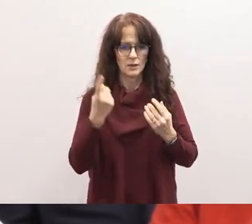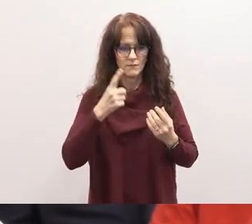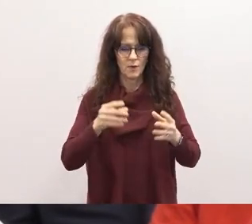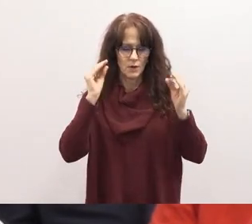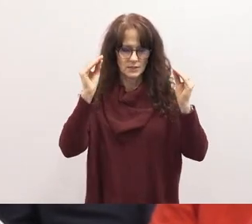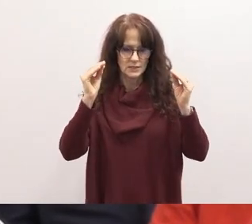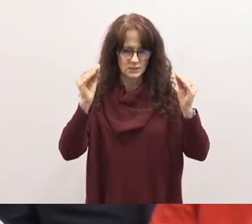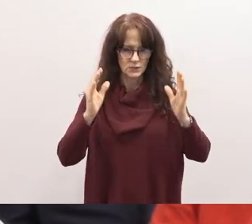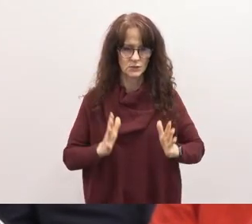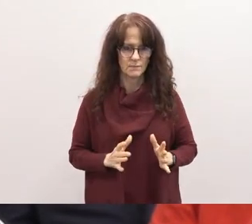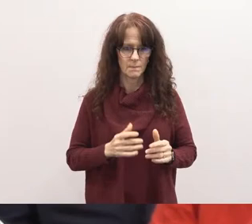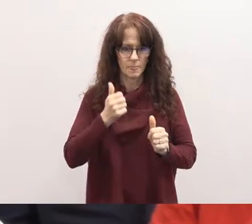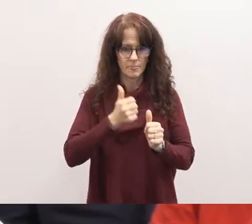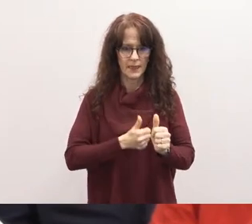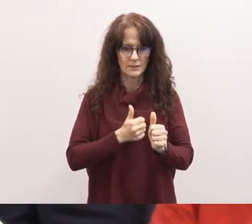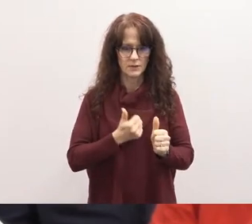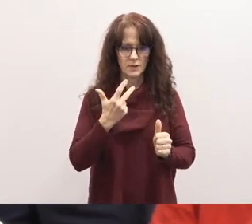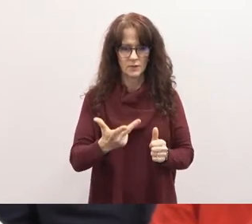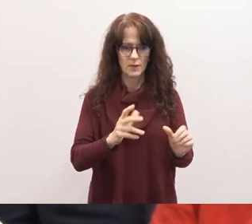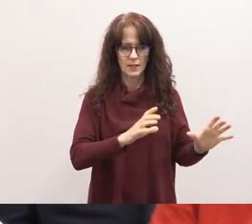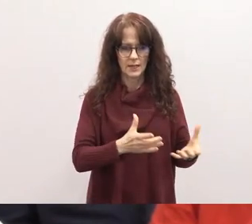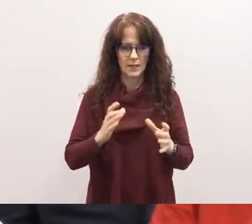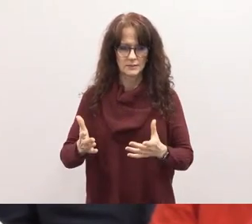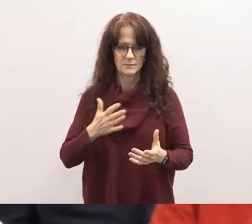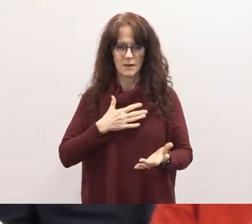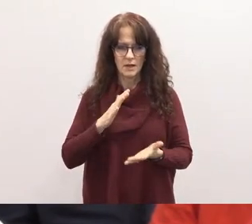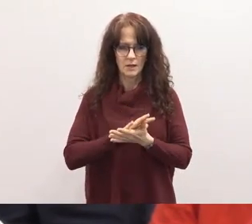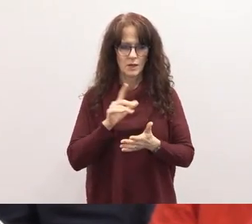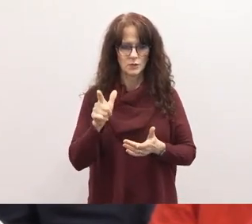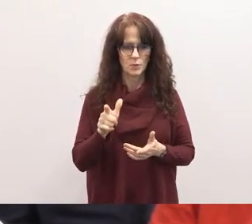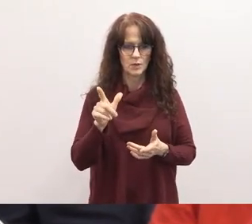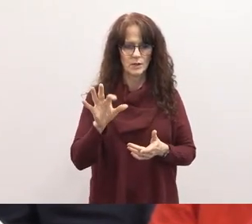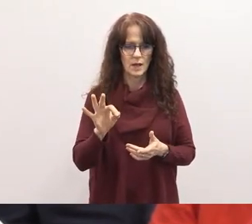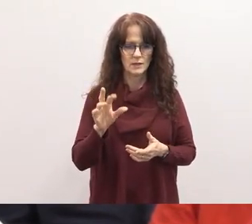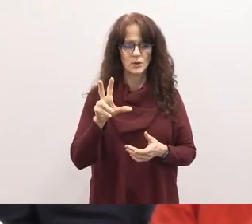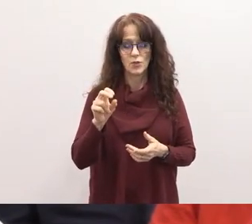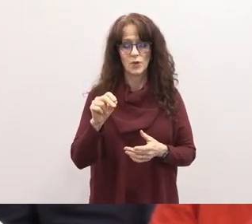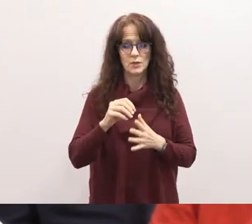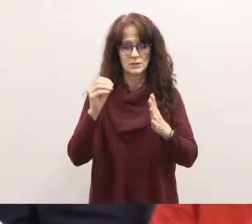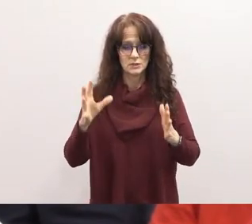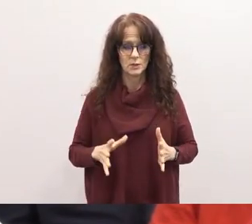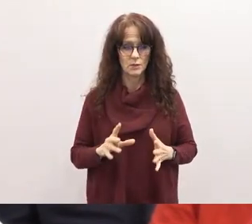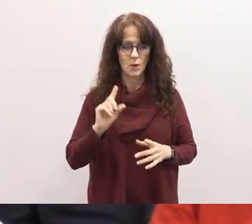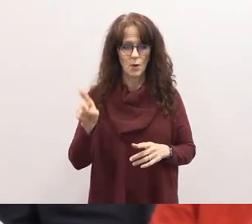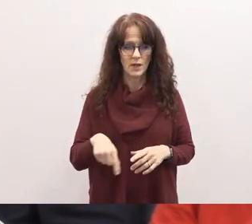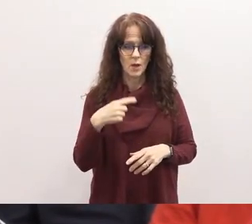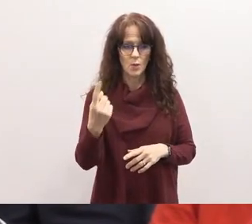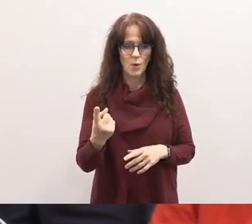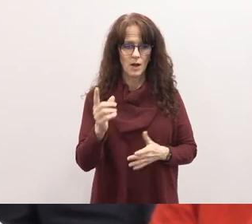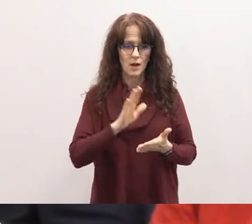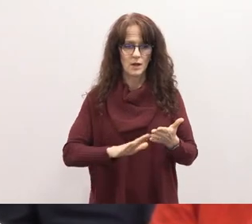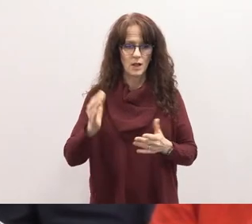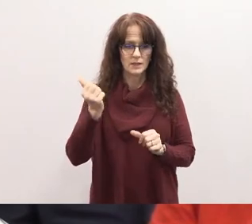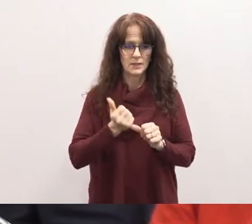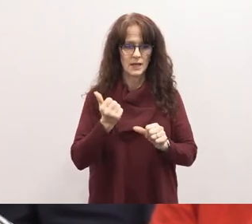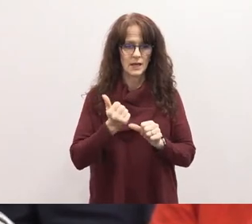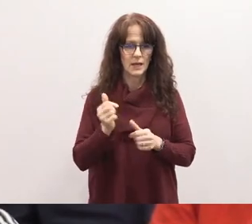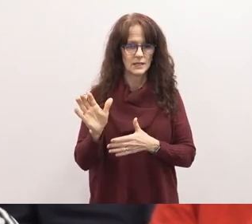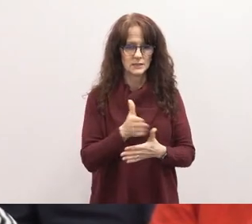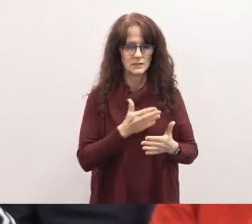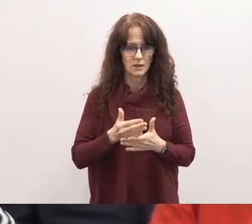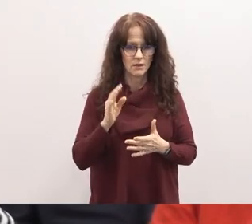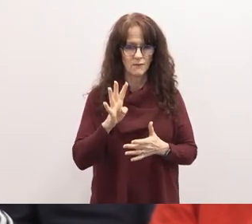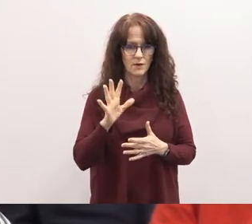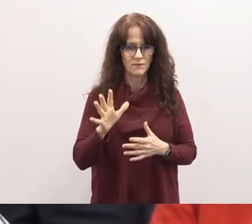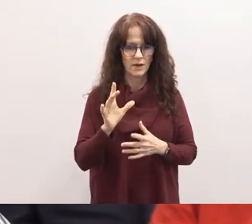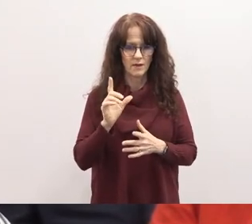teachers. Each of the three kinder classes at my school have 29 to 30 students, but only has one college aide to share for 45